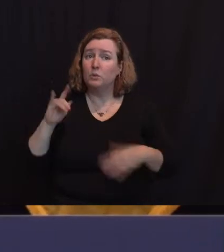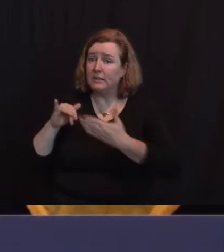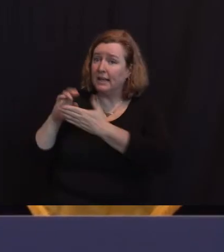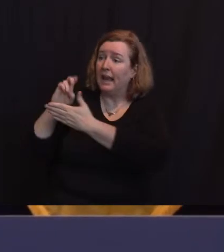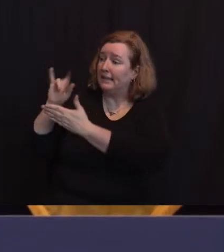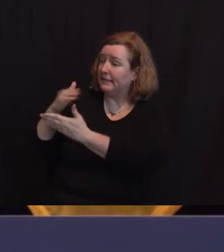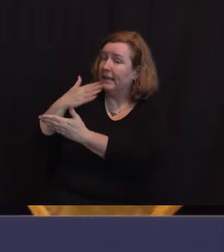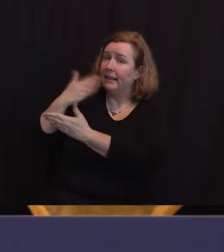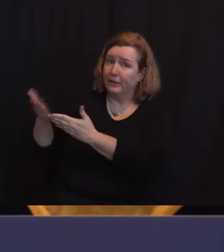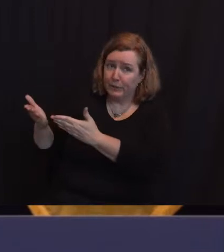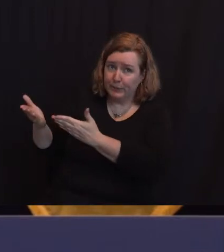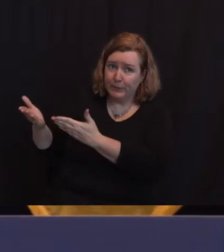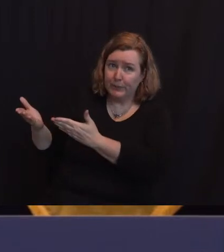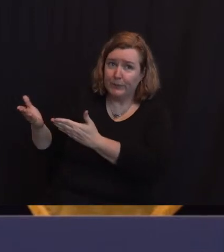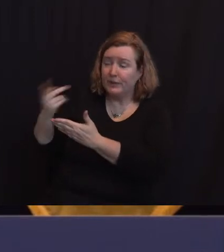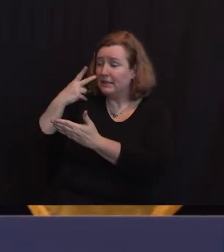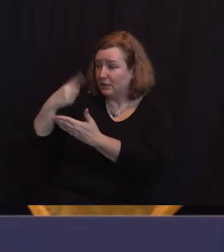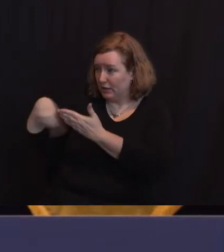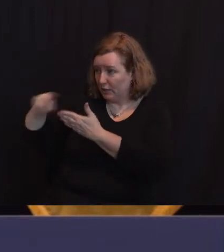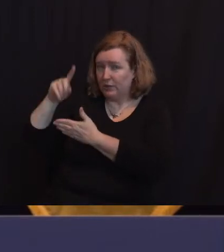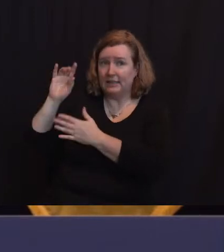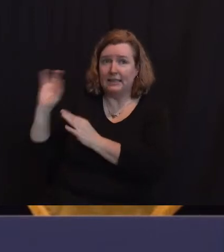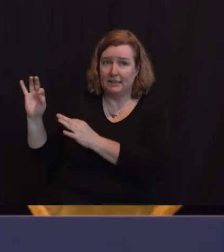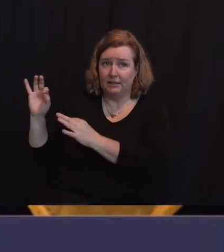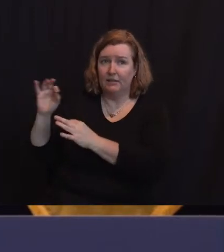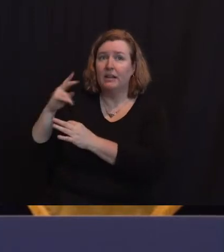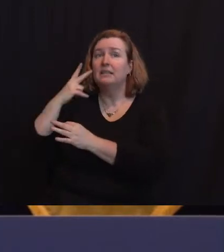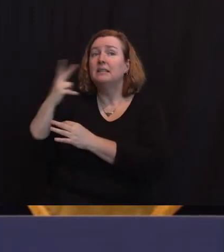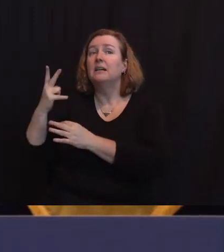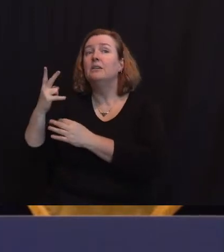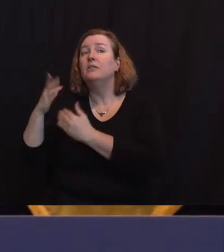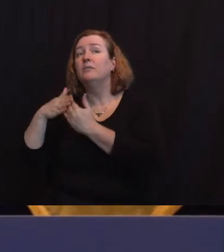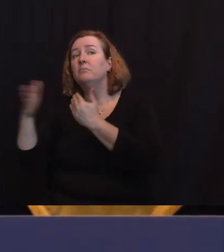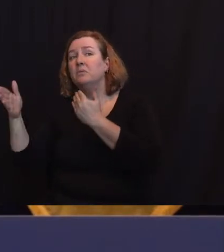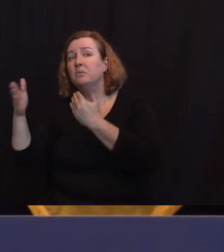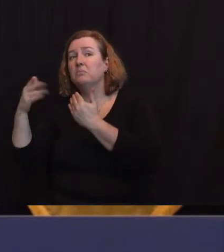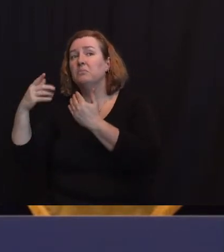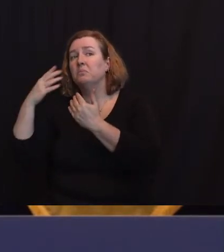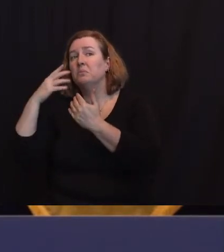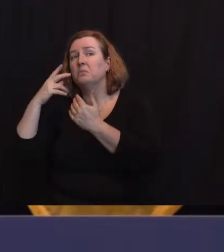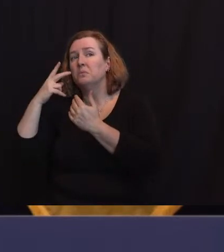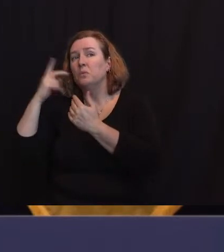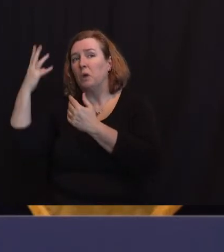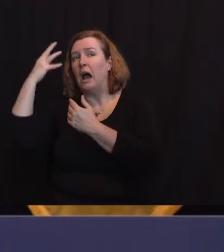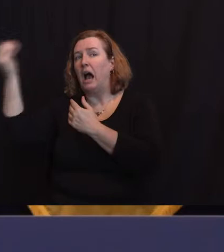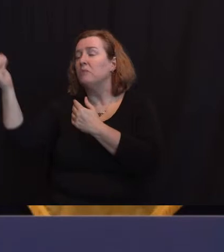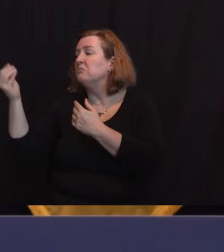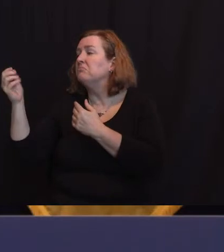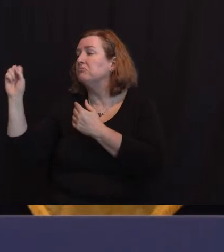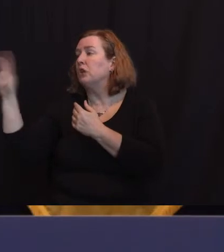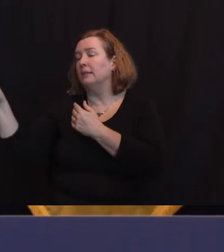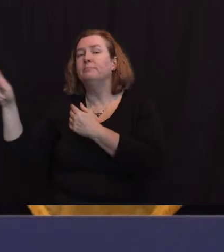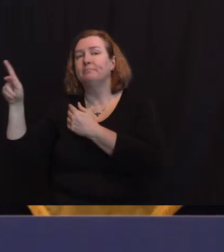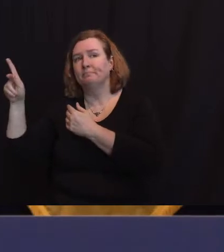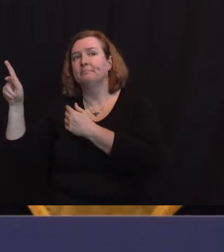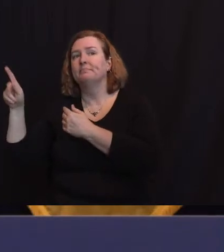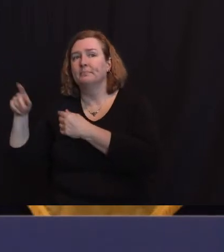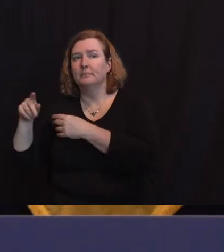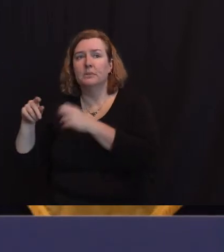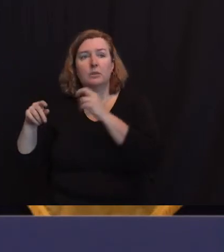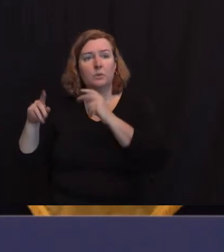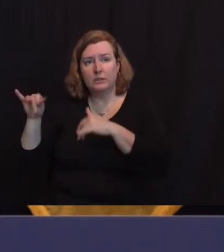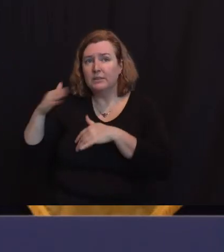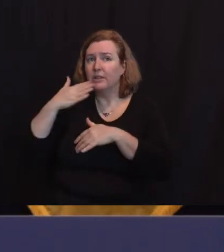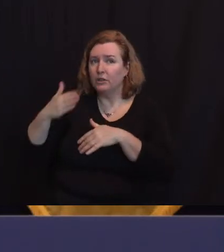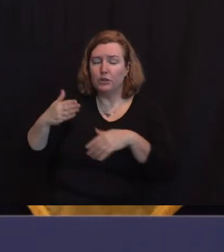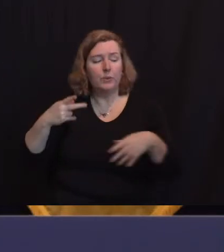you. Eddie, you with us next week or not? You are. You got one more week, and then we're going to lose you for a few, I know. So thank you again for everything you do. Judy, as always, Pat,